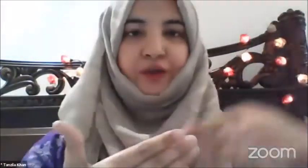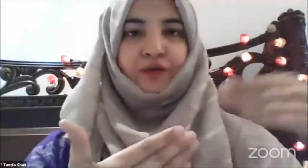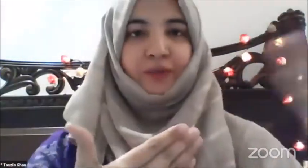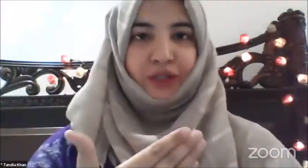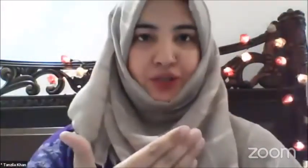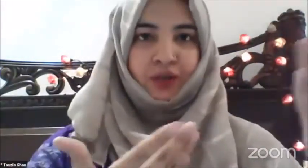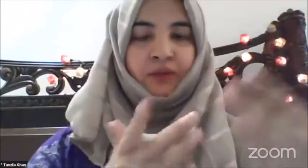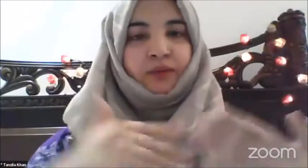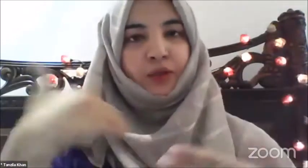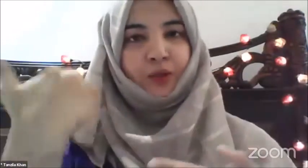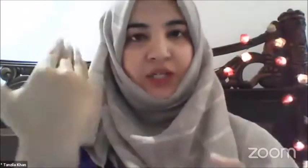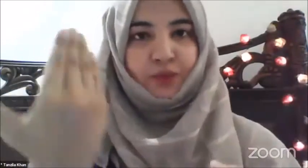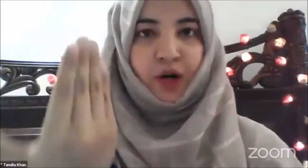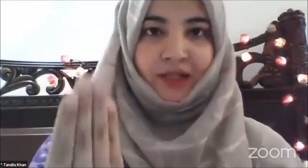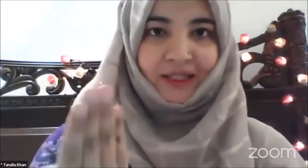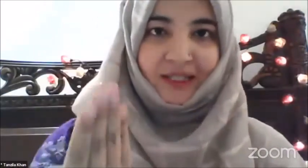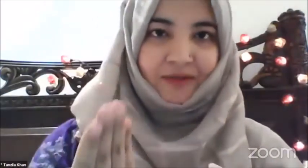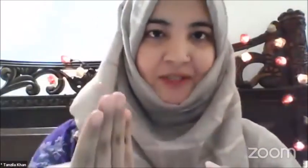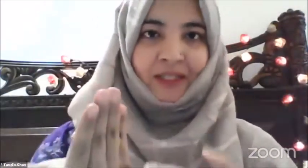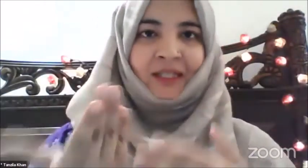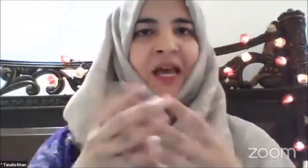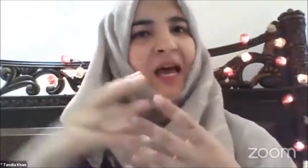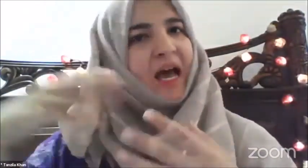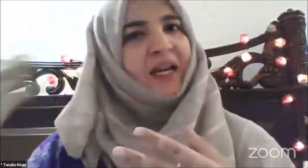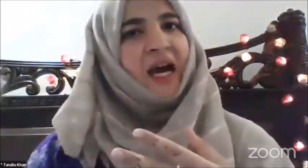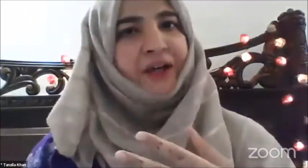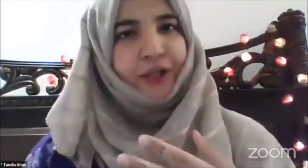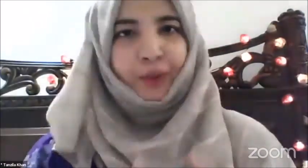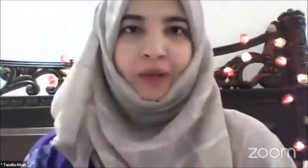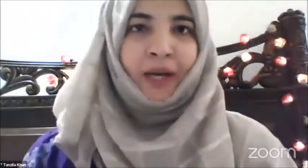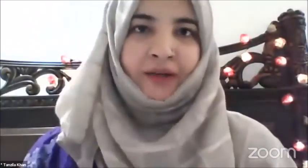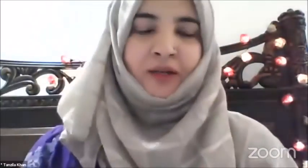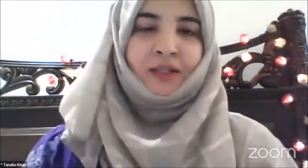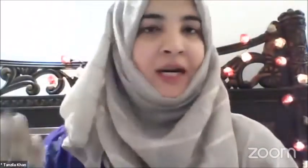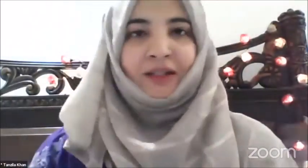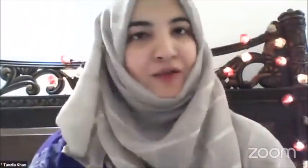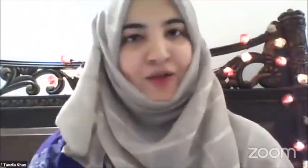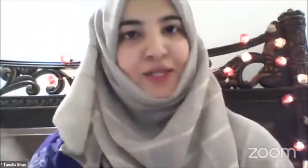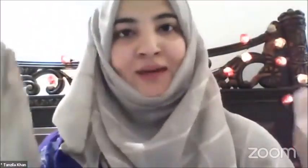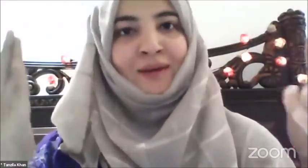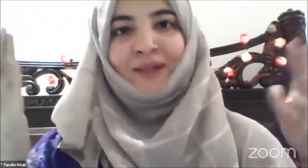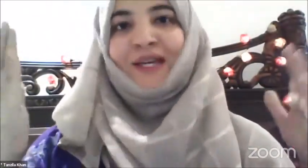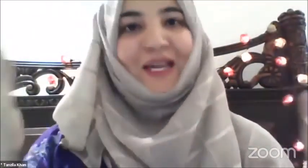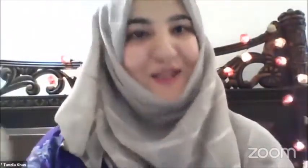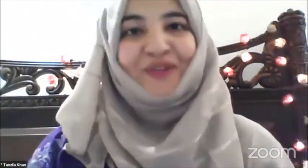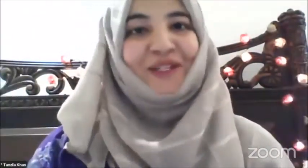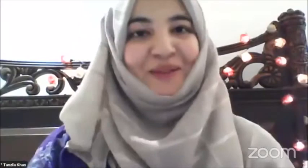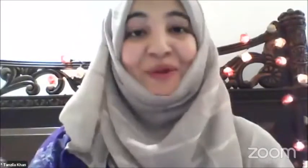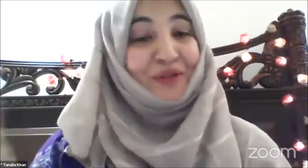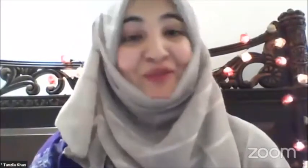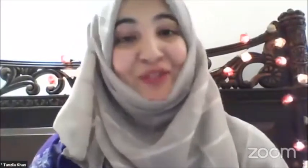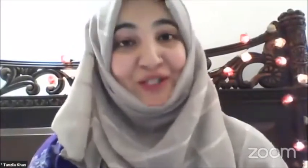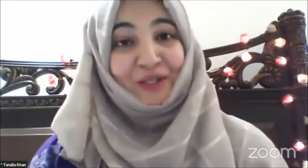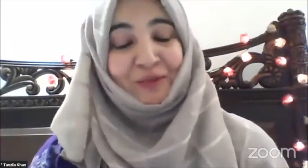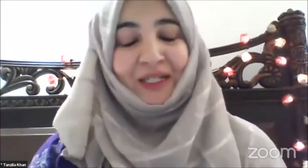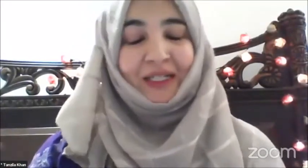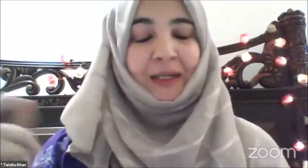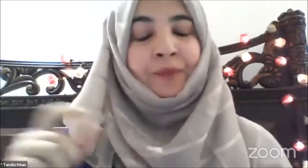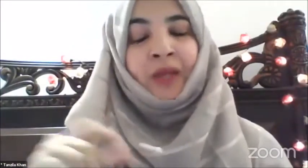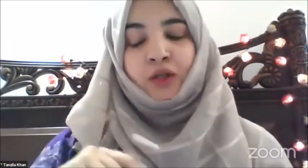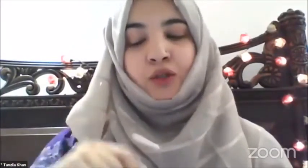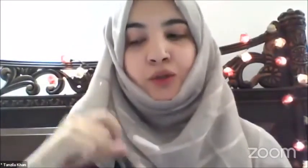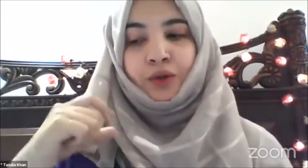of information, towards products and services, and attitudinal barriers that they're facing anyways because of their